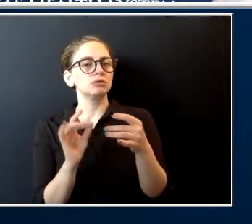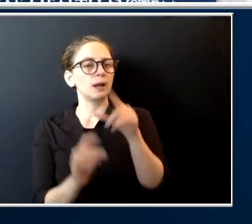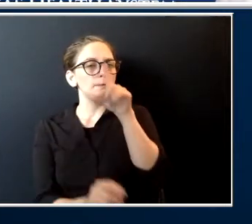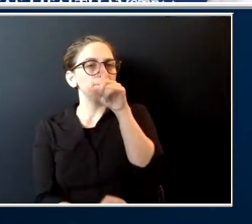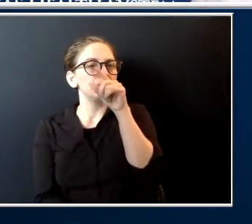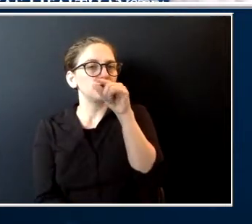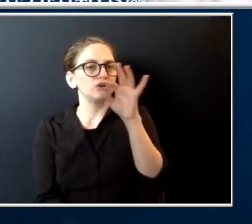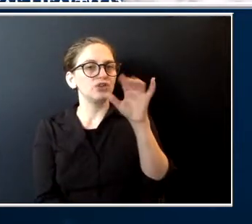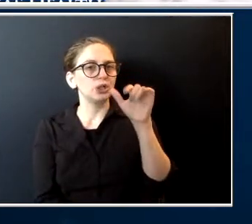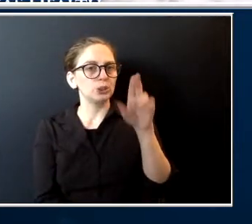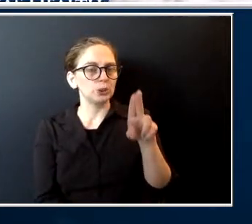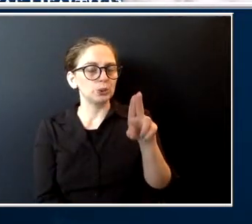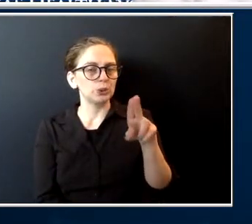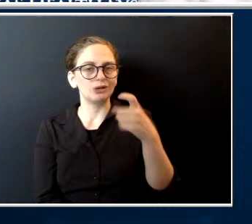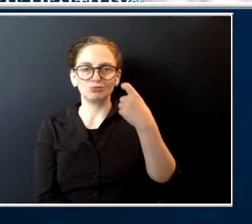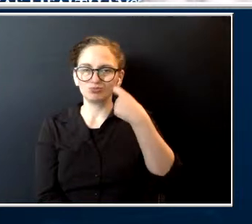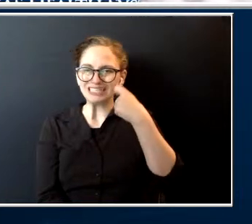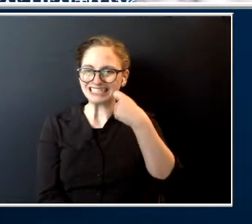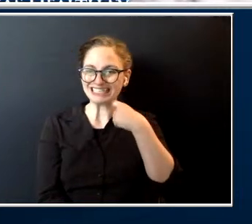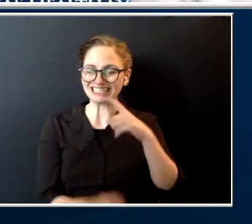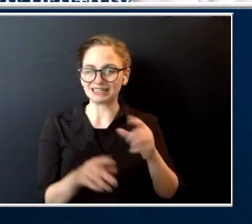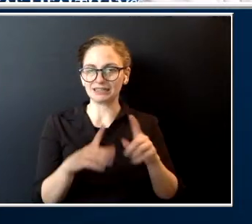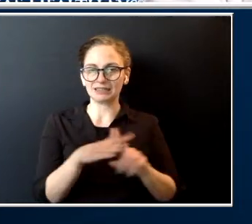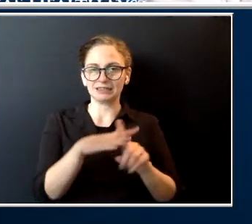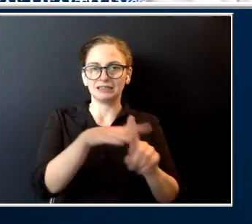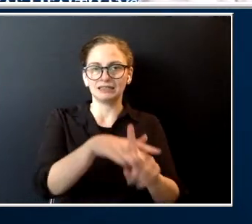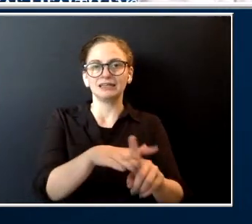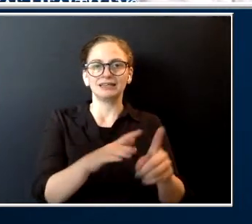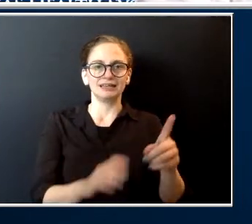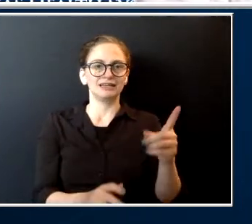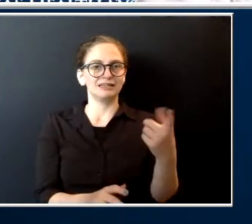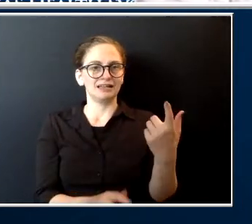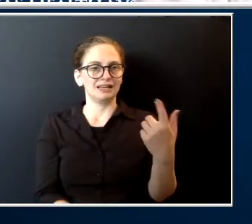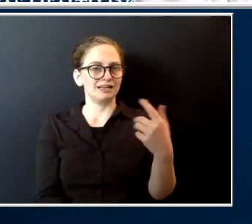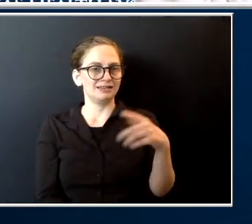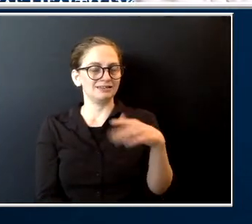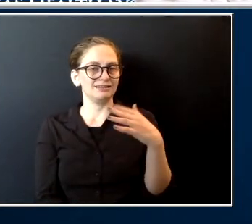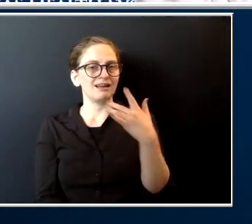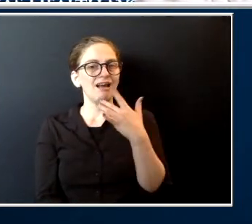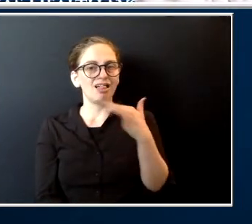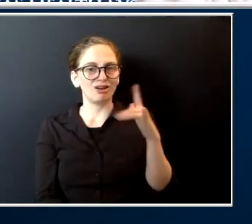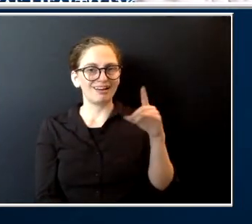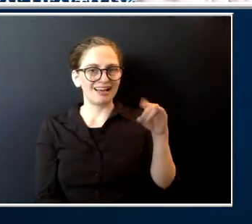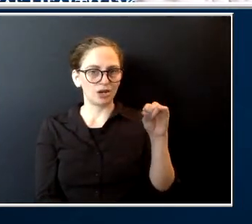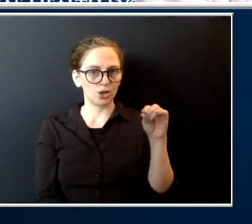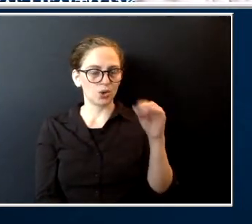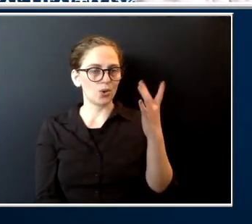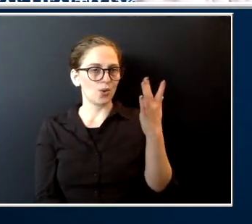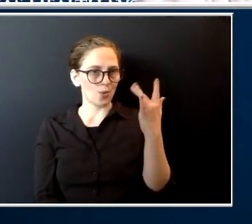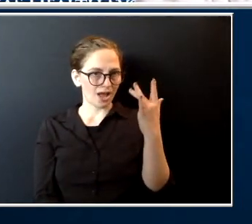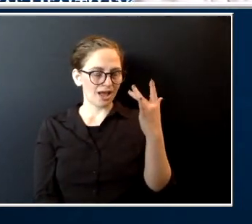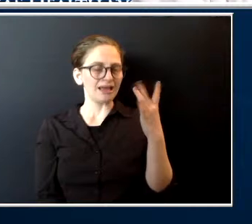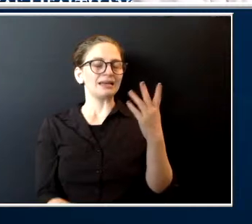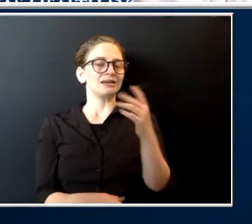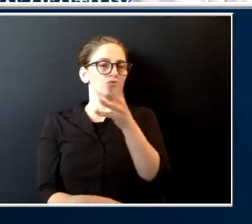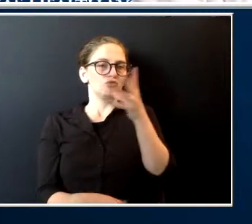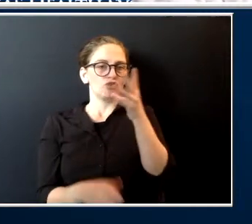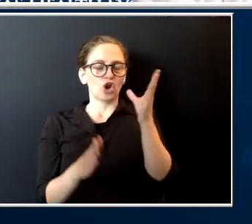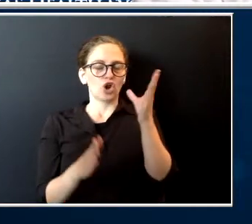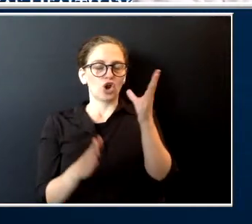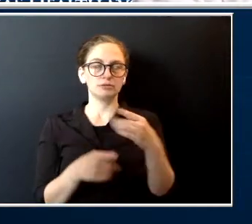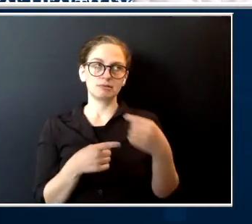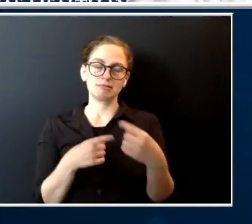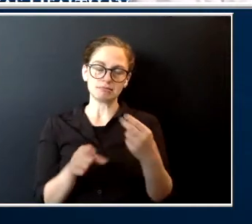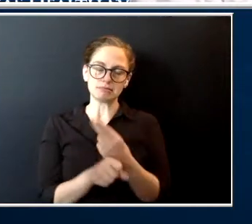who struggled with using PPE while in the middle of a heat wave. No surprise there. But a little more bird flu in some patients. Yeah,